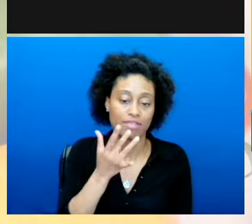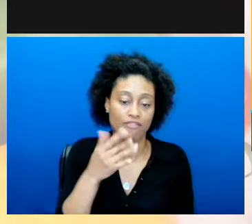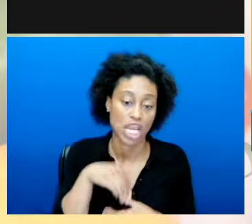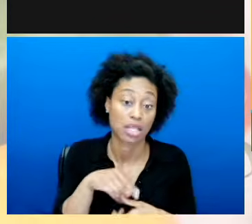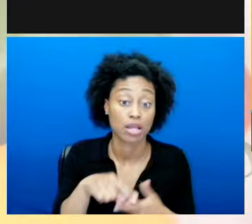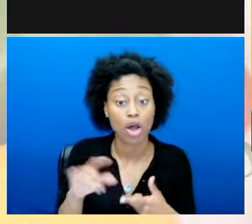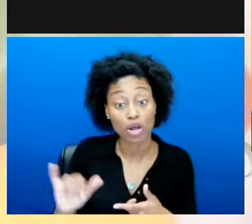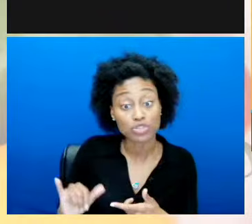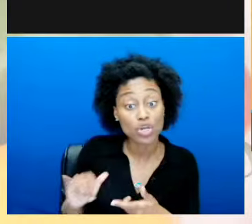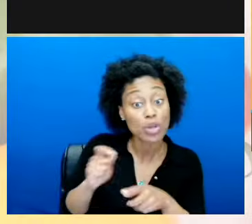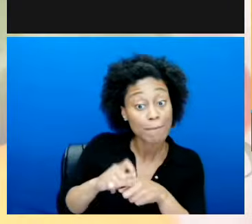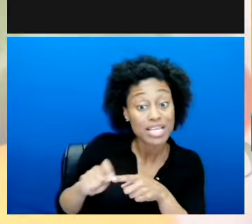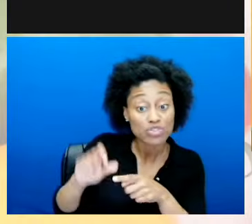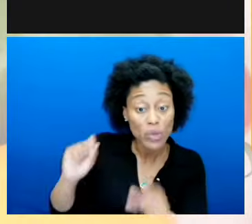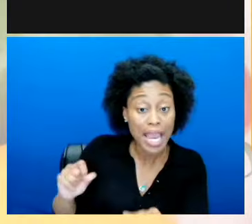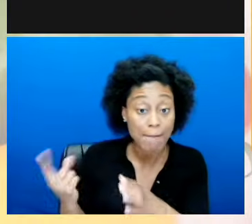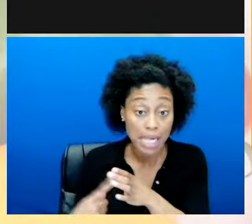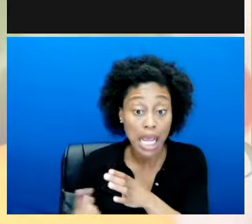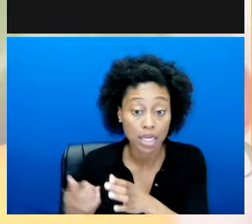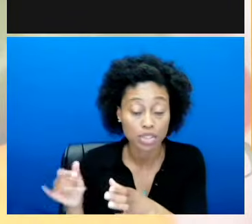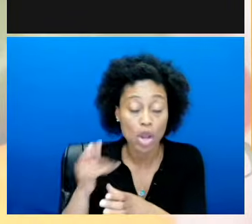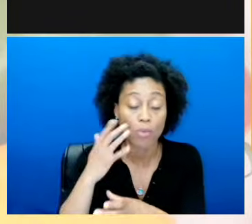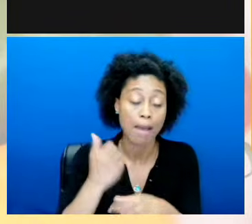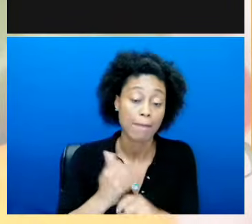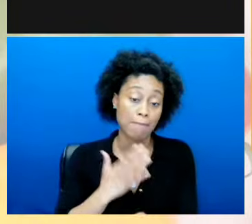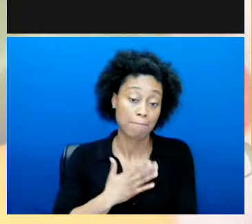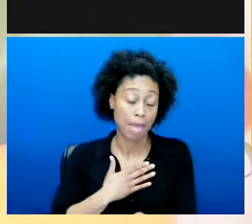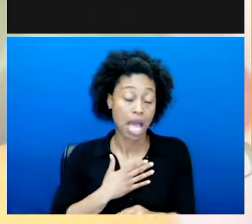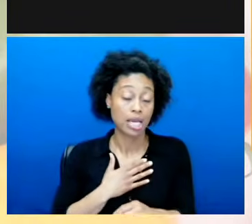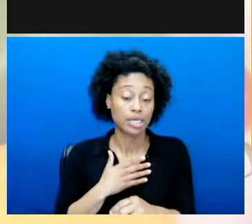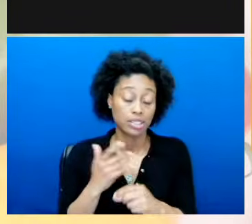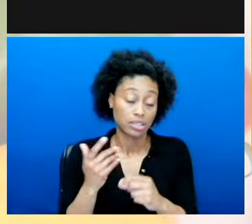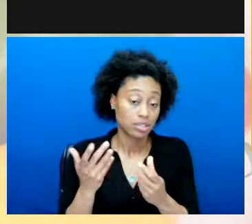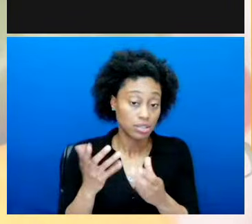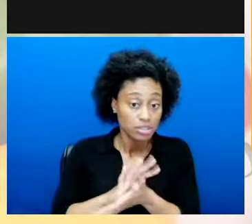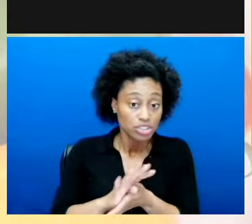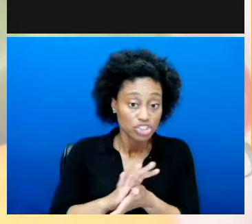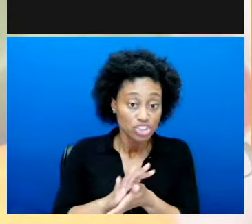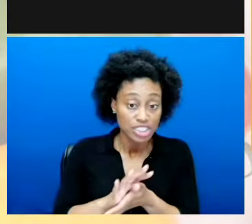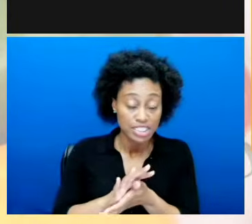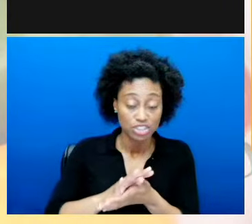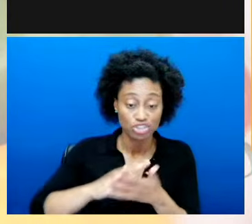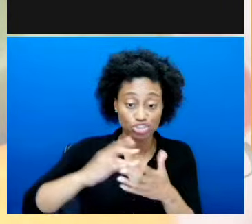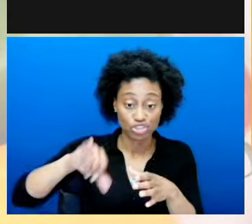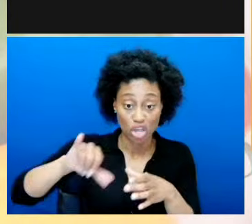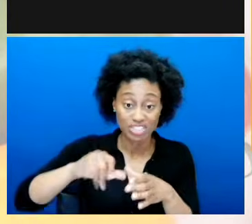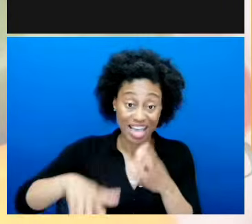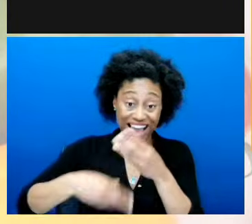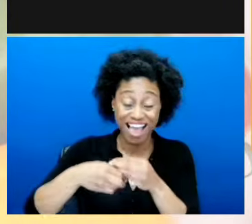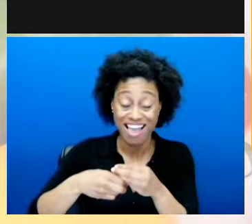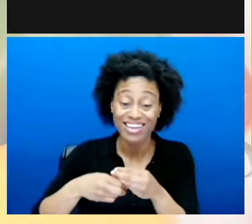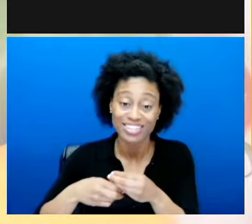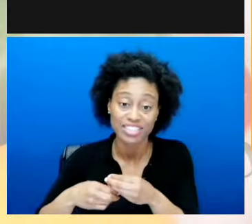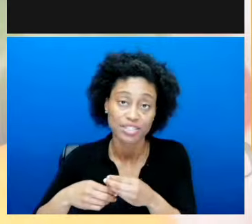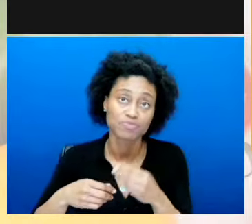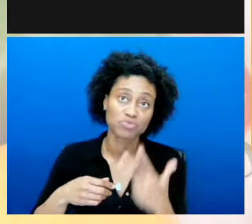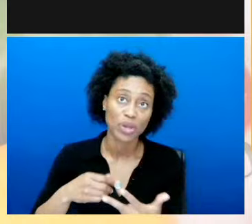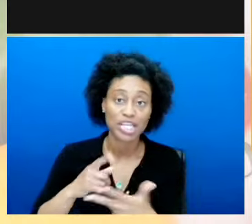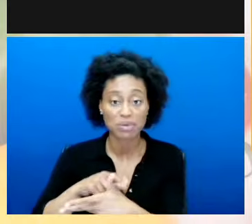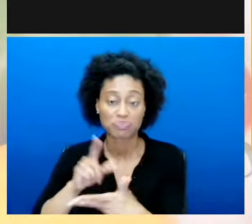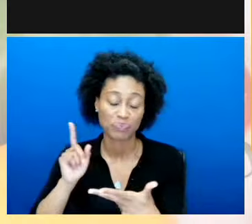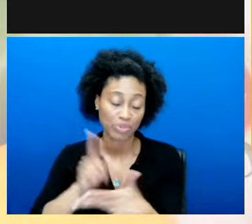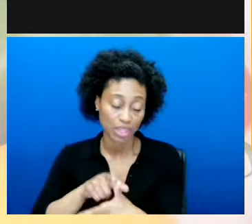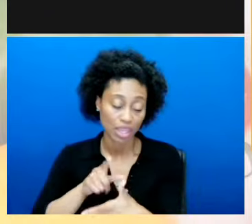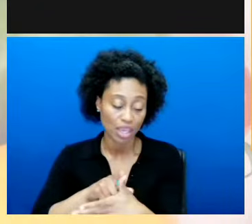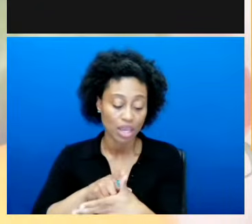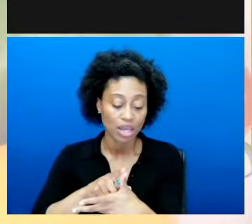up beans. So when I make my cheese sauce, I like to add, basically, I like to do a three-way split between,